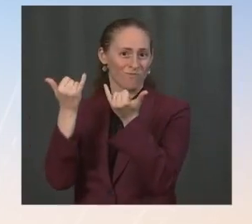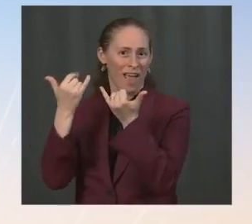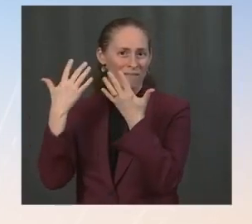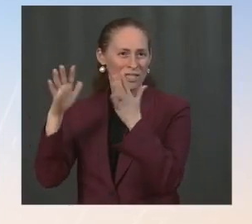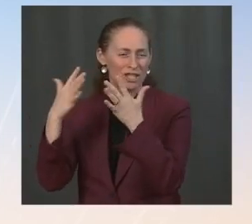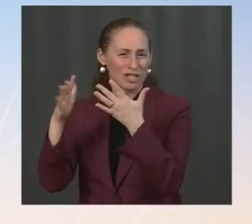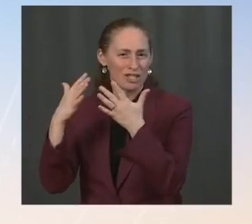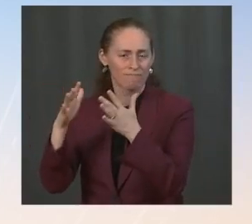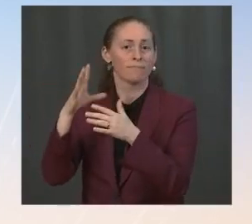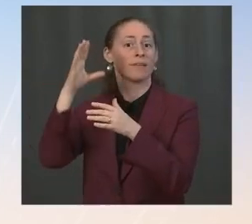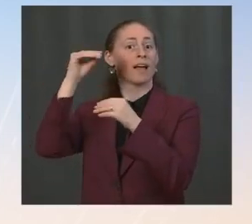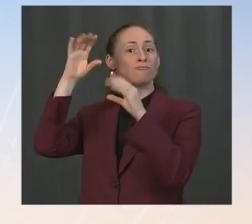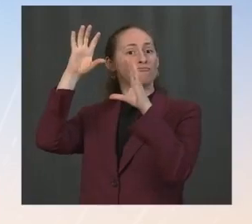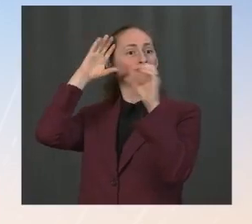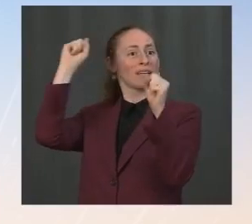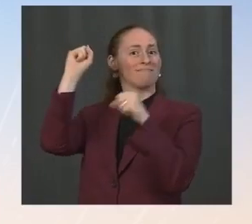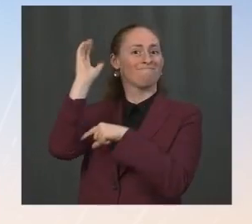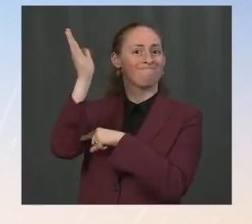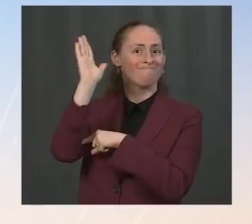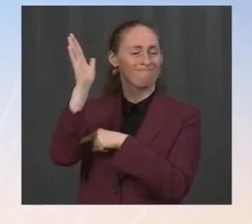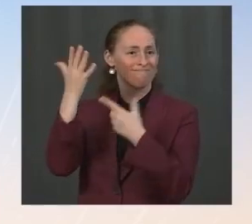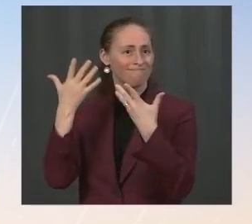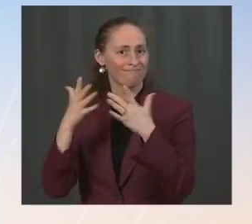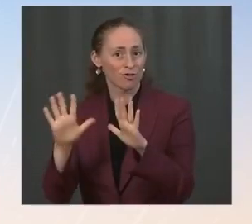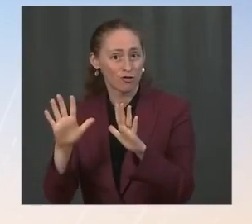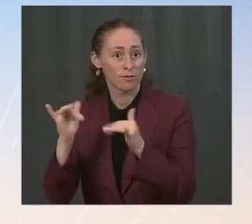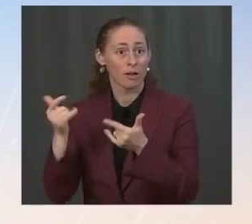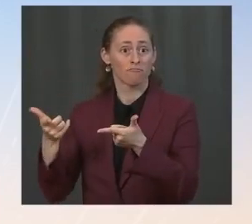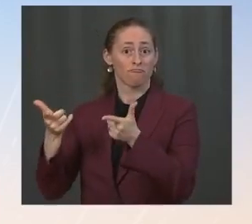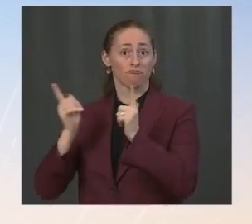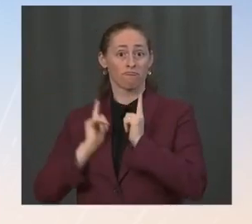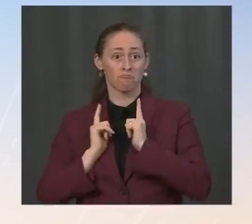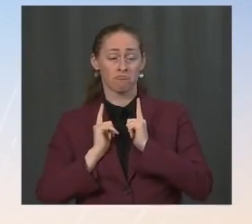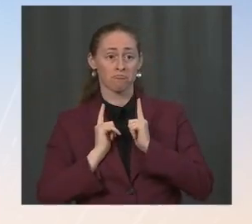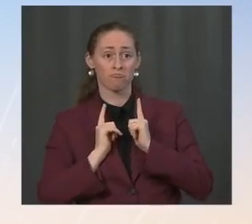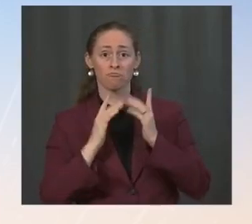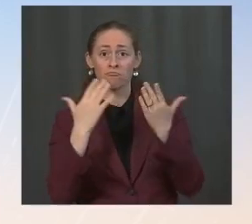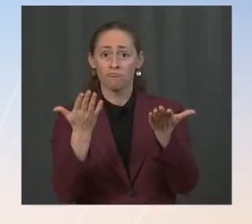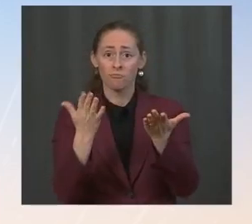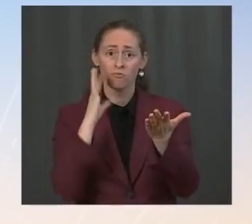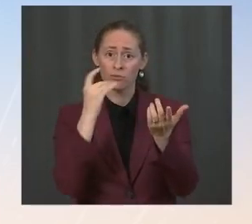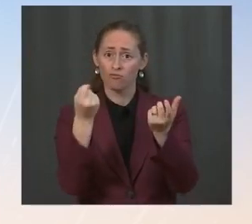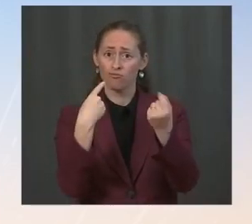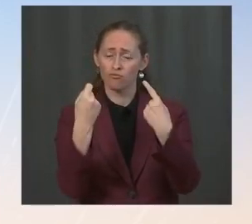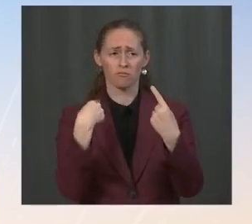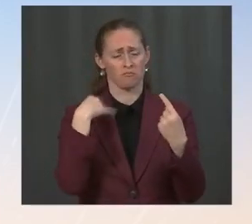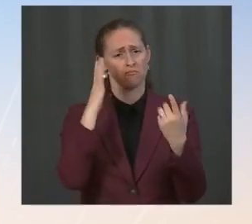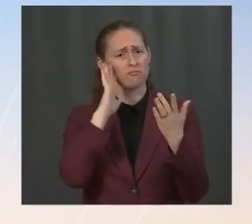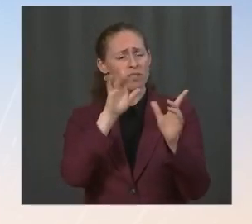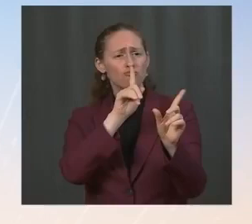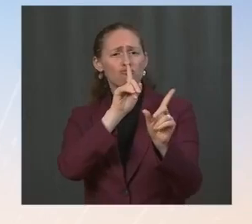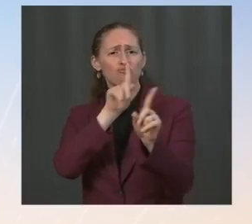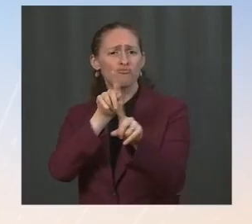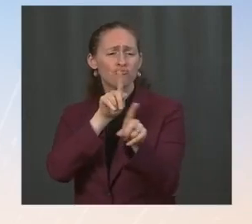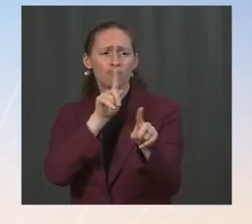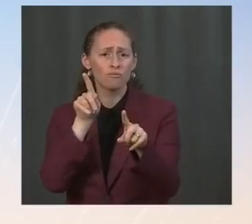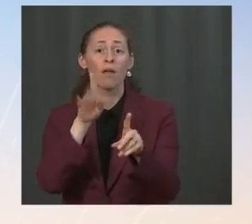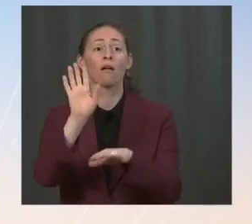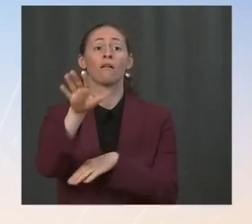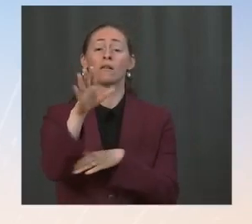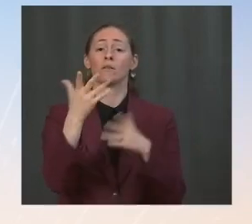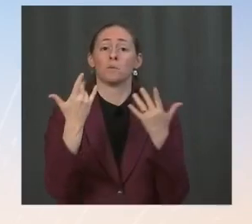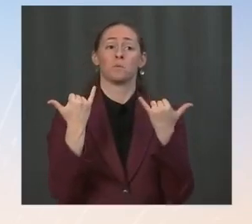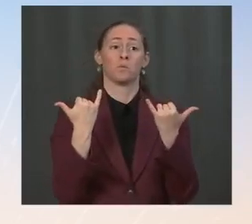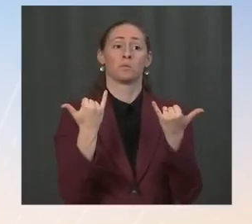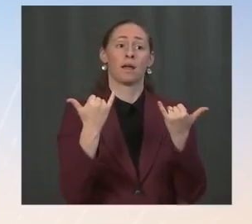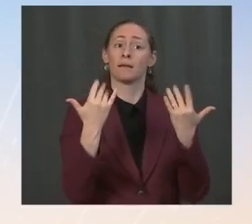from all of you. Just one thing to note at the top, as a mark for respect, starting today, the United States flag will be flown at half-staff at the White House and upon